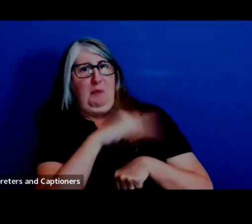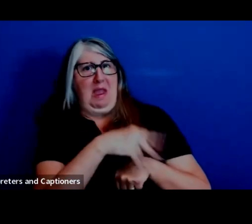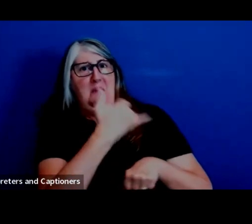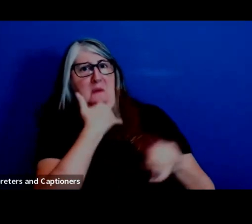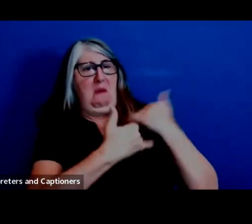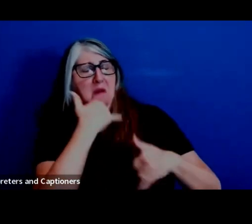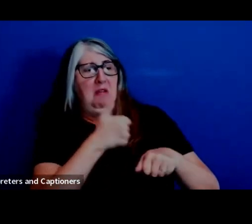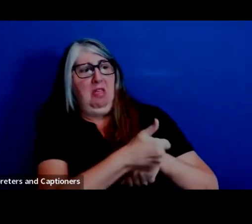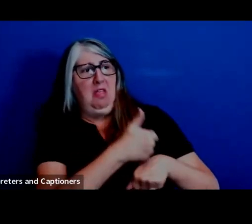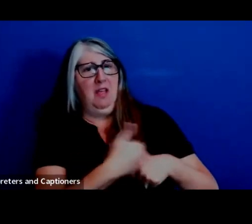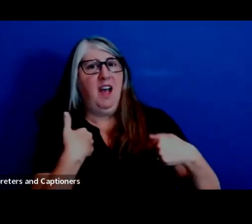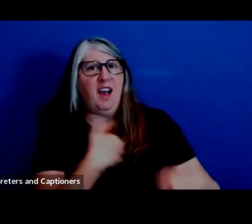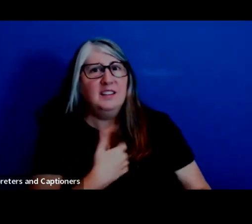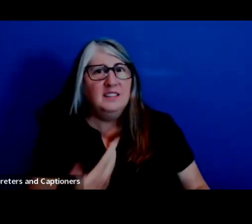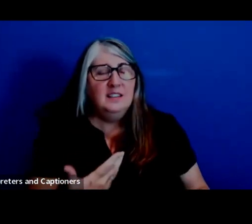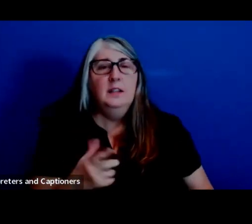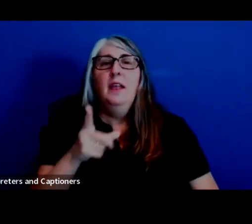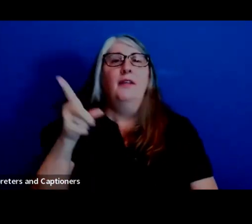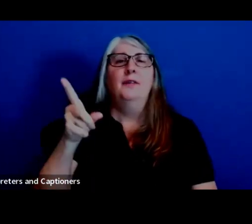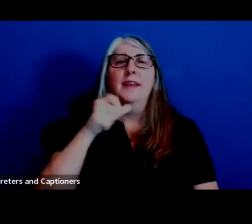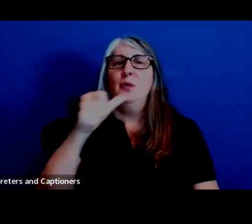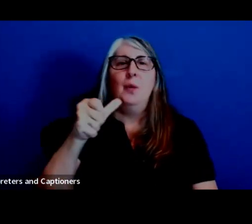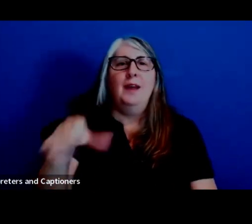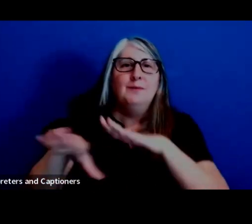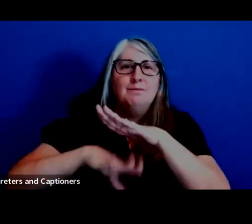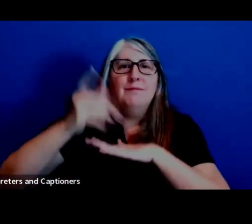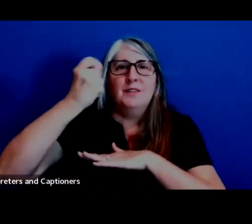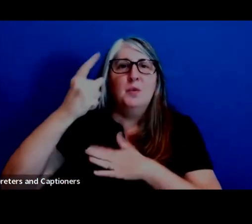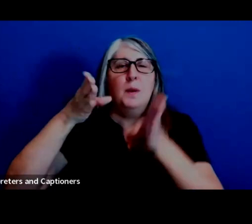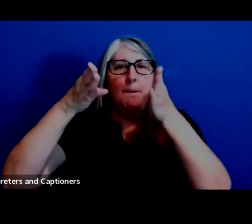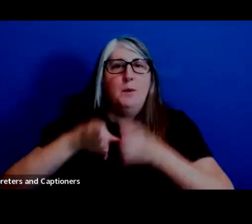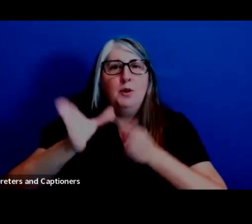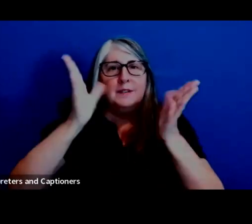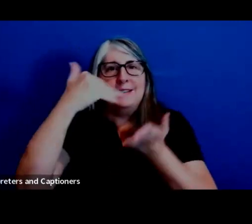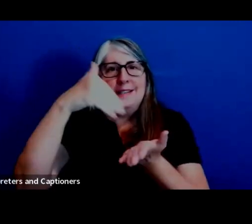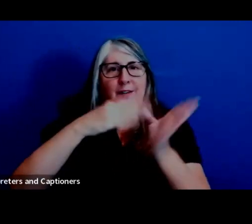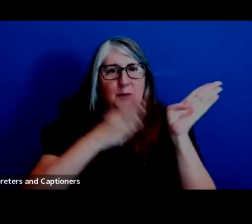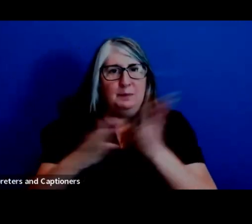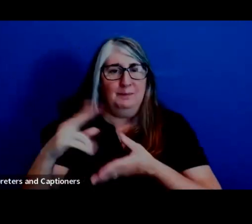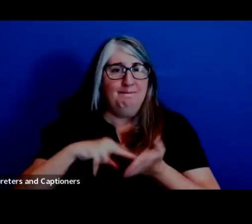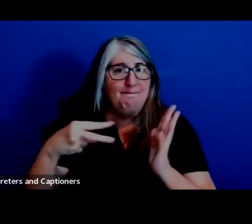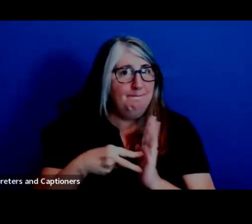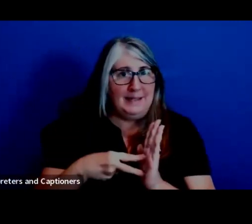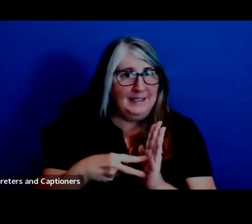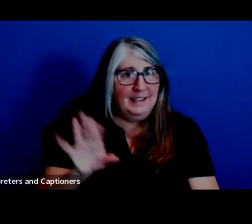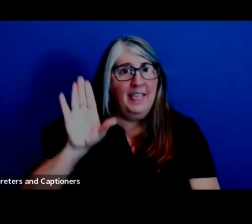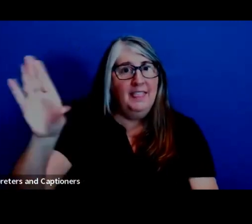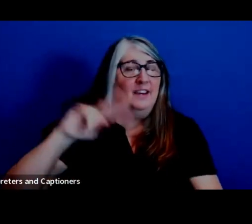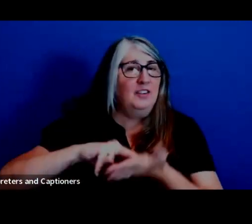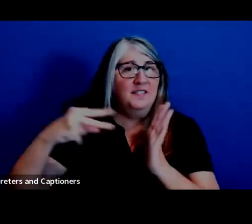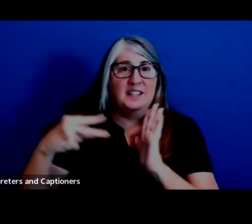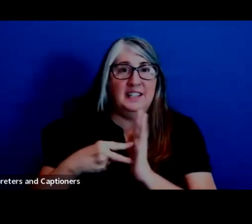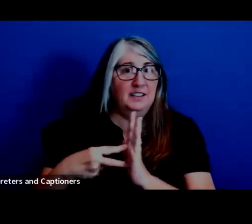have a fundamental understanding of what person-centered planning really is. Their definitions